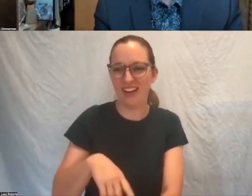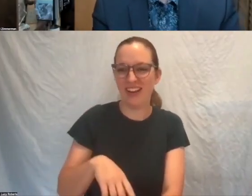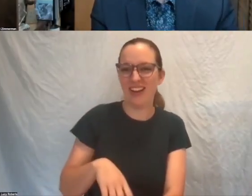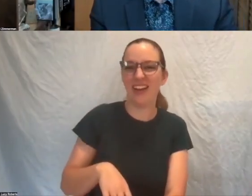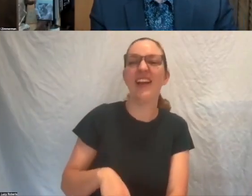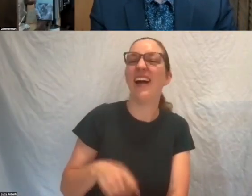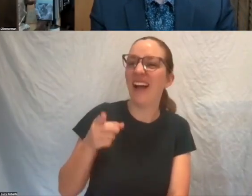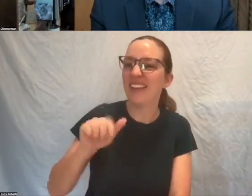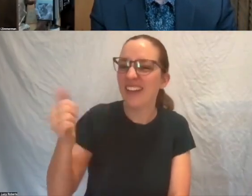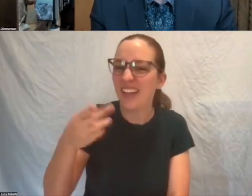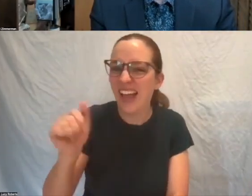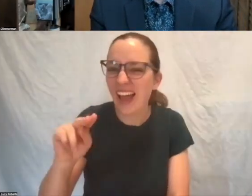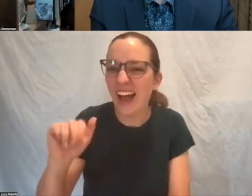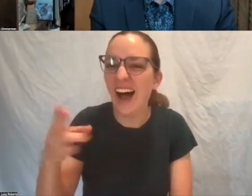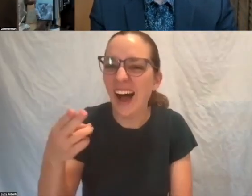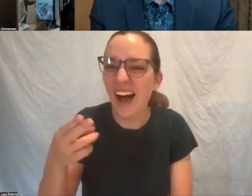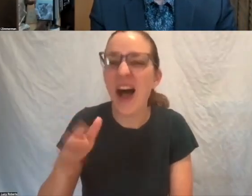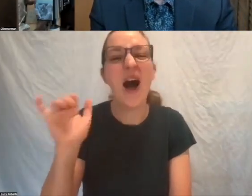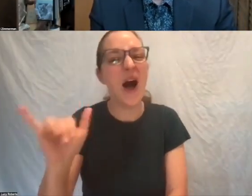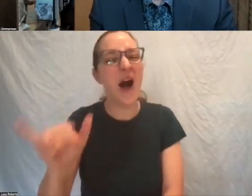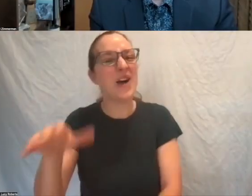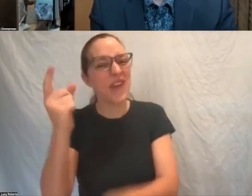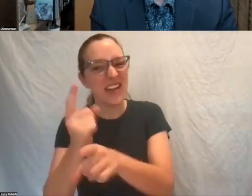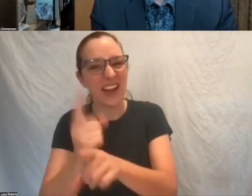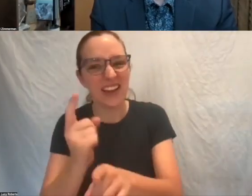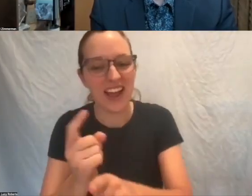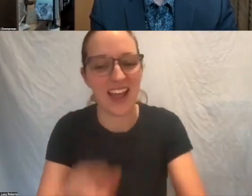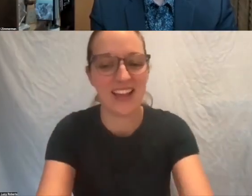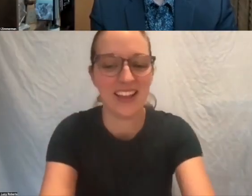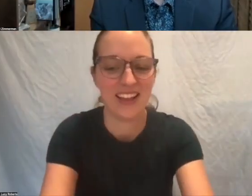Hannah is there here. another Hannah there? Oh yeah, the other